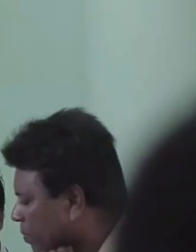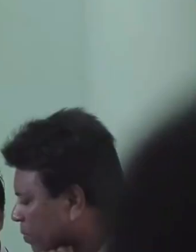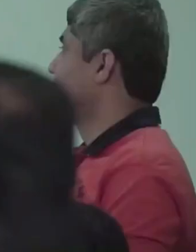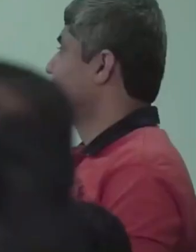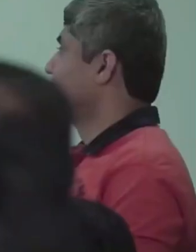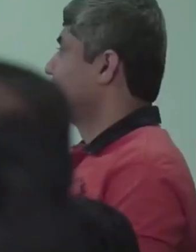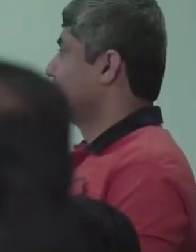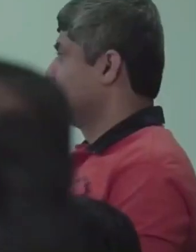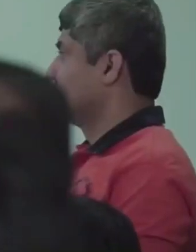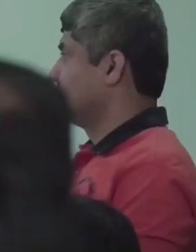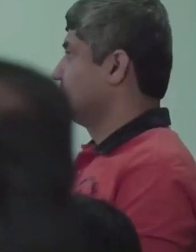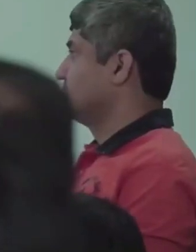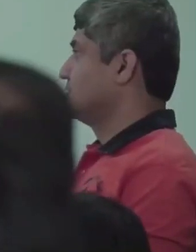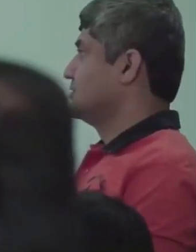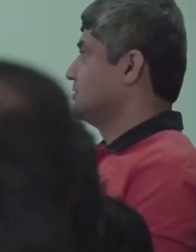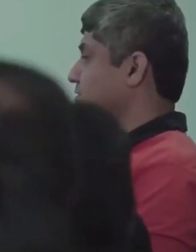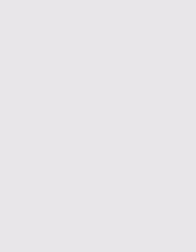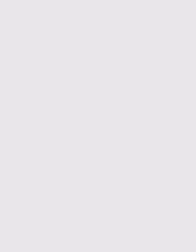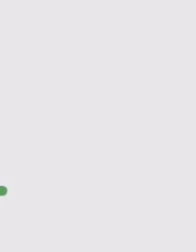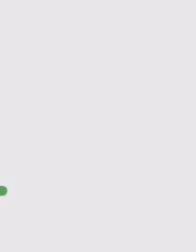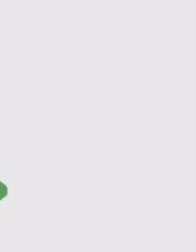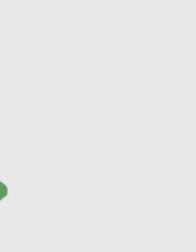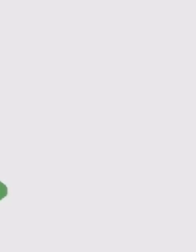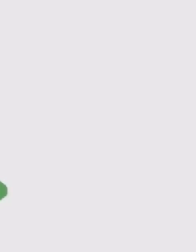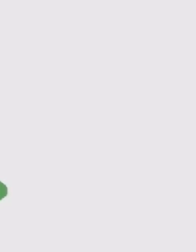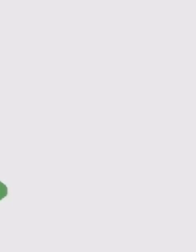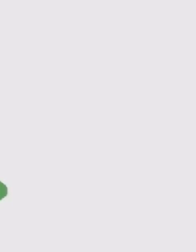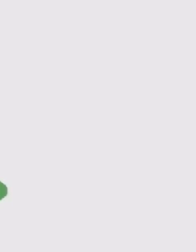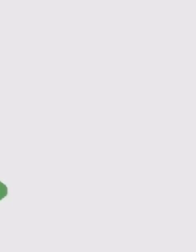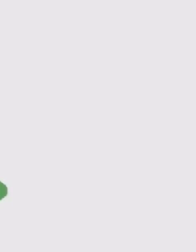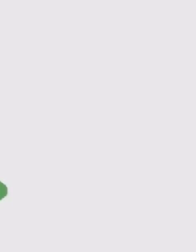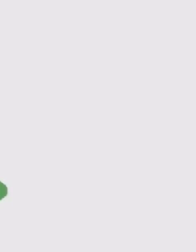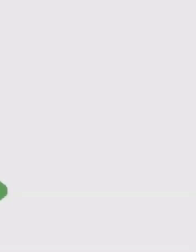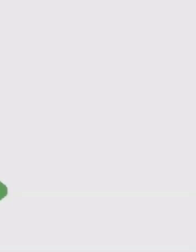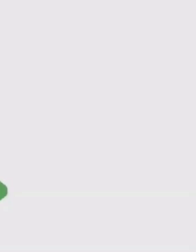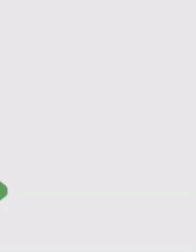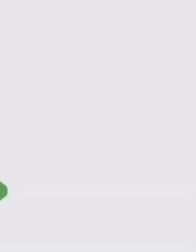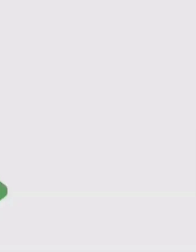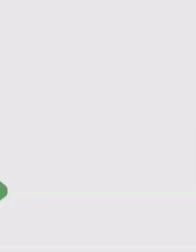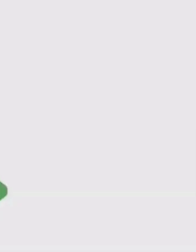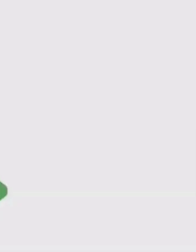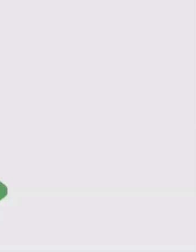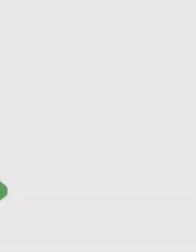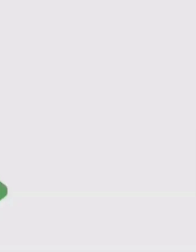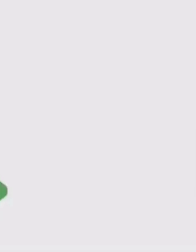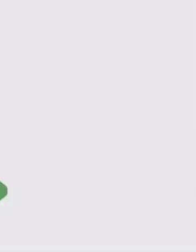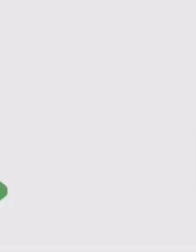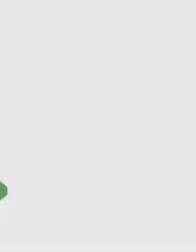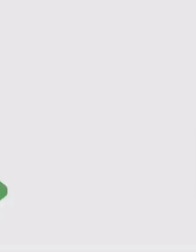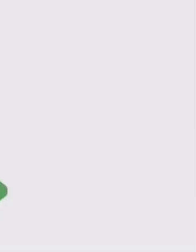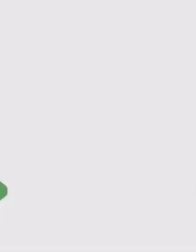technologies. Accenture has developed an accessibility solution called Drishti. Drishti is an acronym